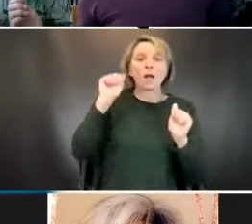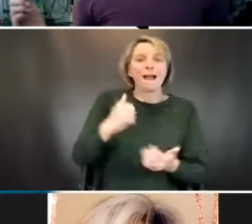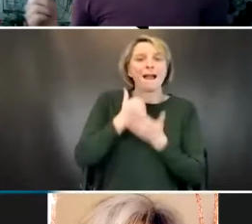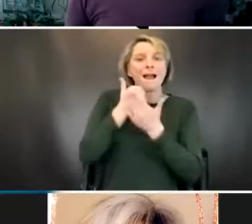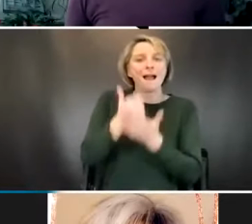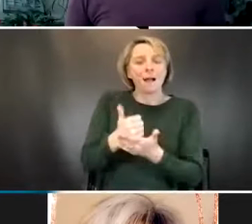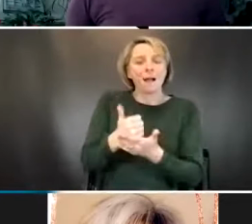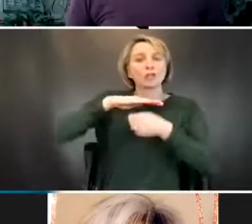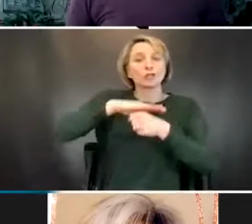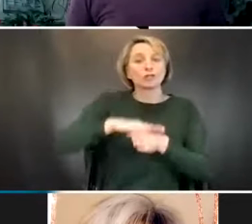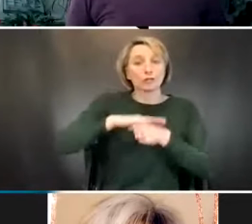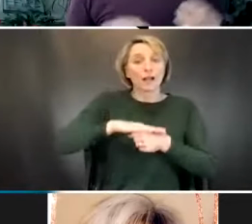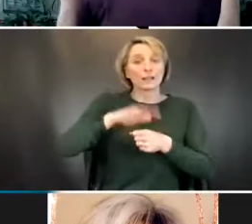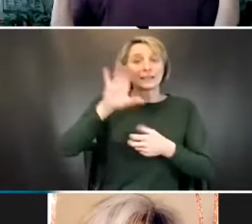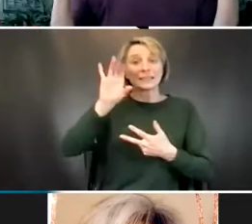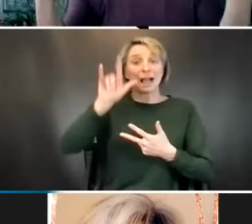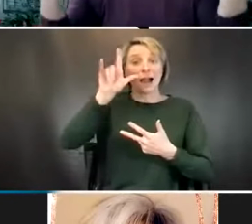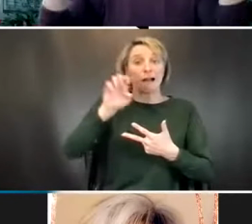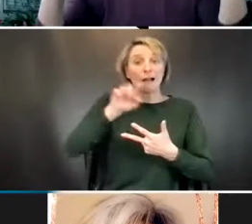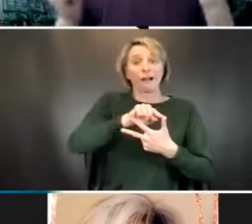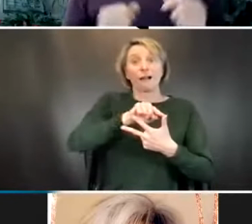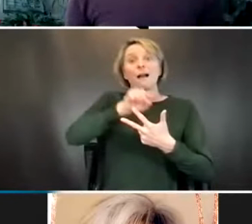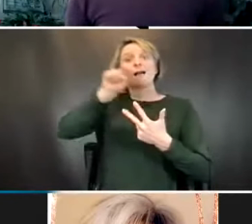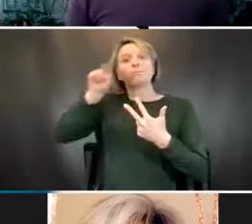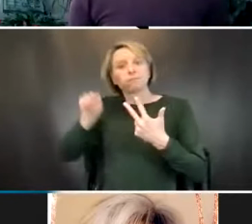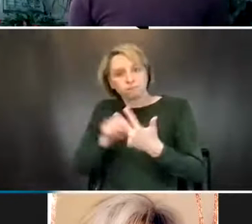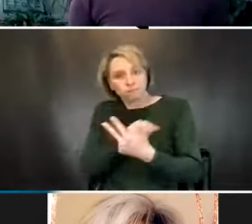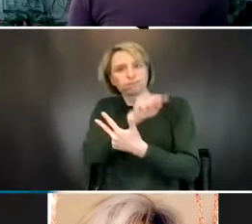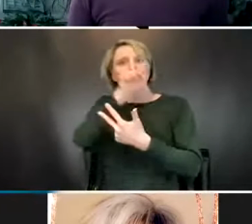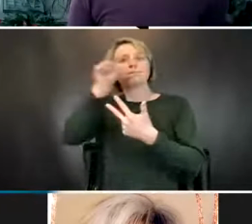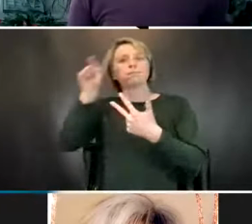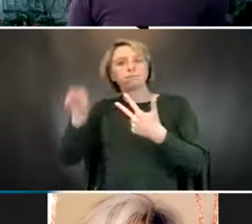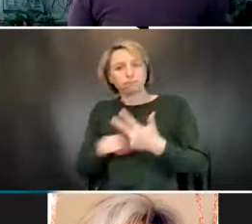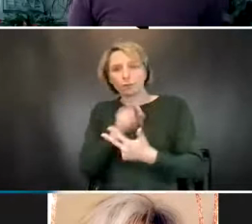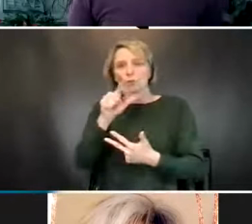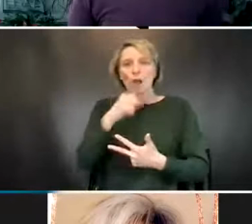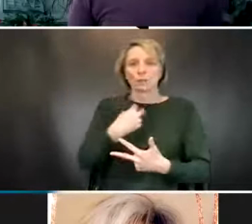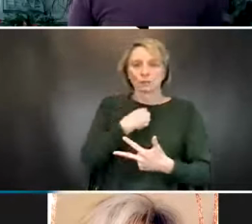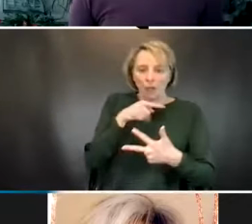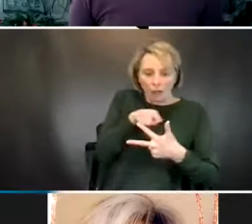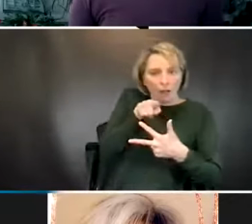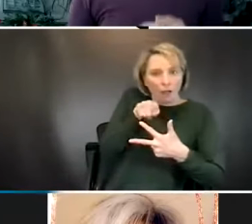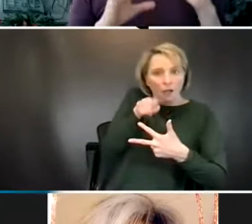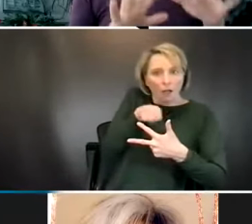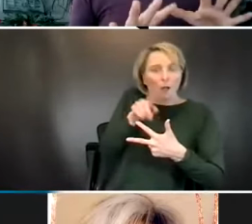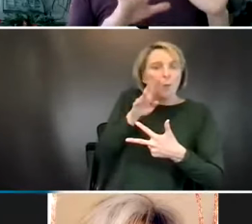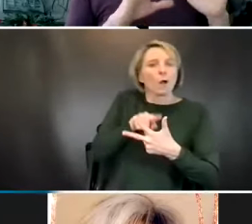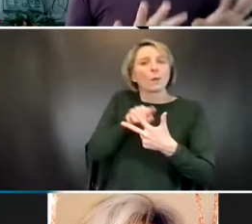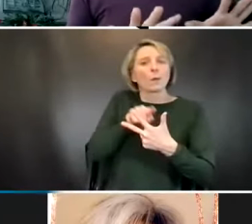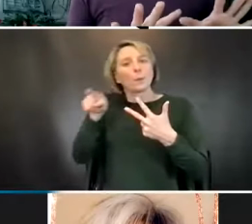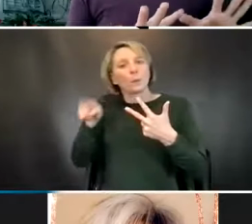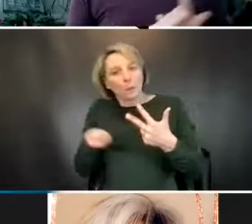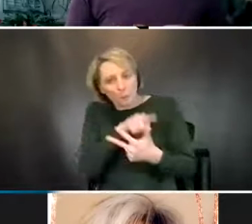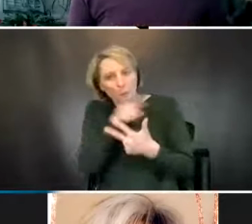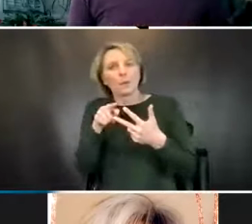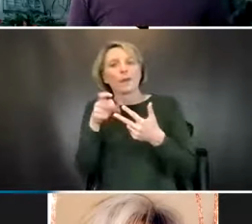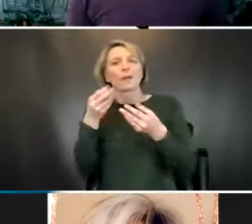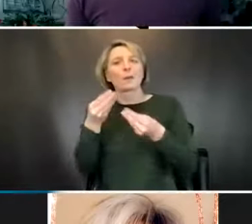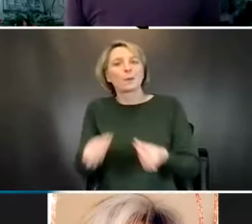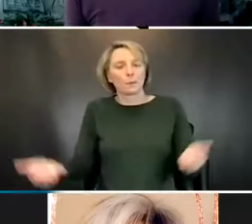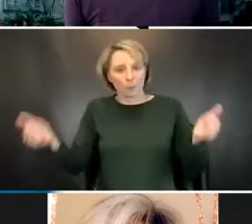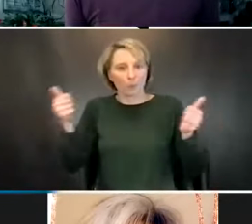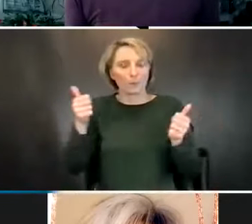our coming up workshops, but this one is something you can walk away with this afternoon and have in your toolbox. Before we do this,